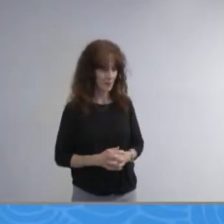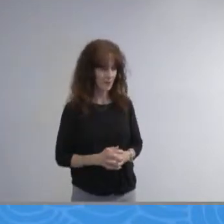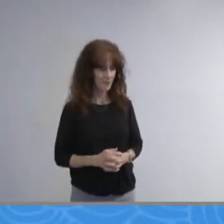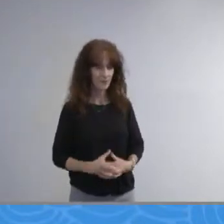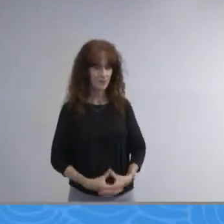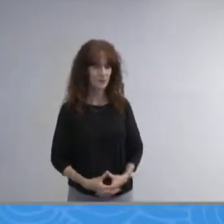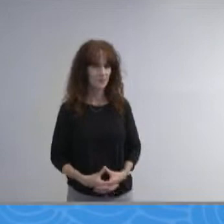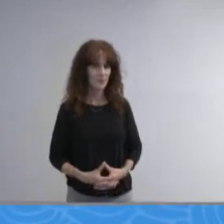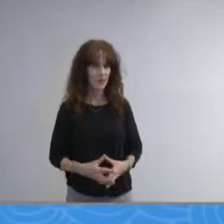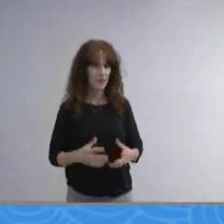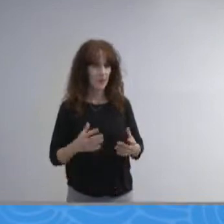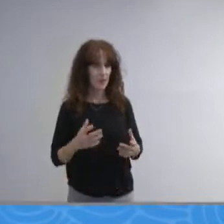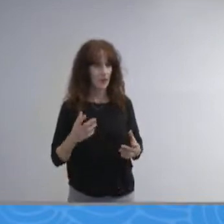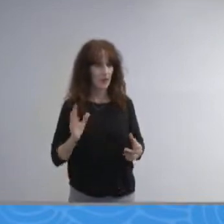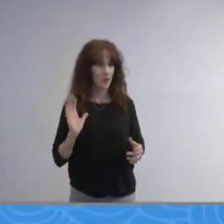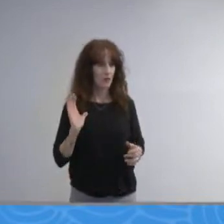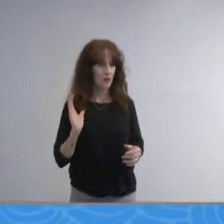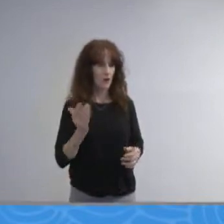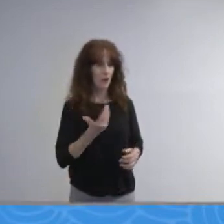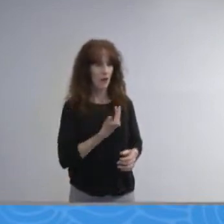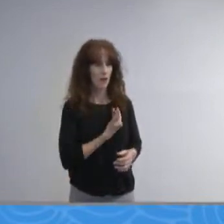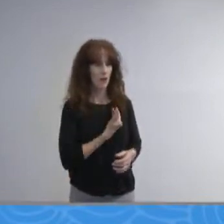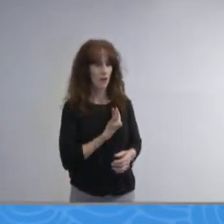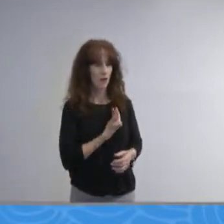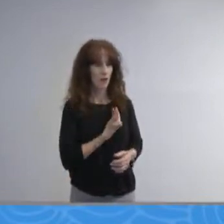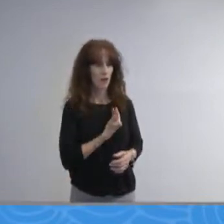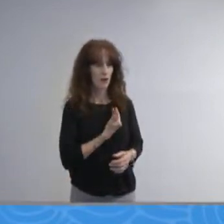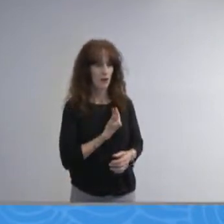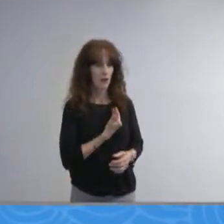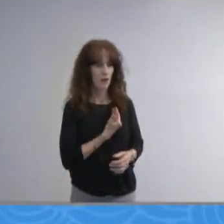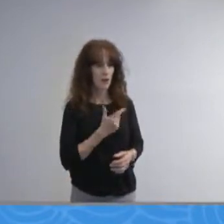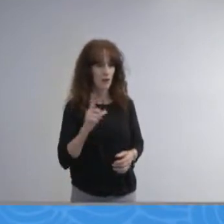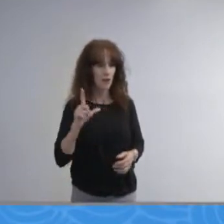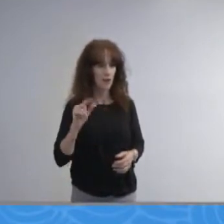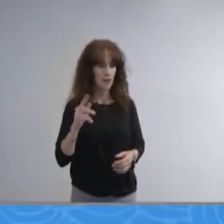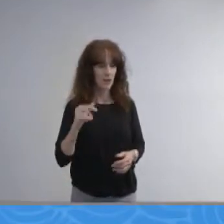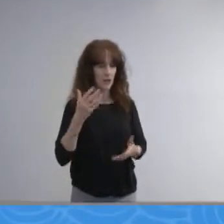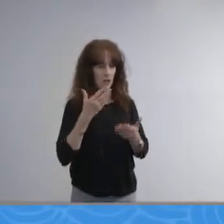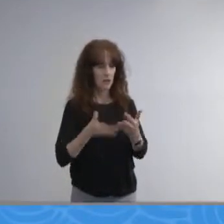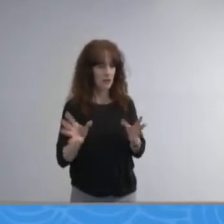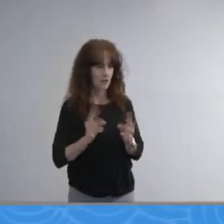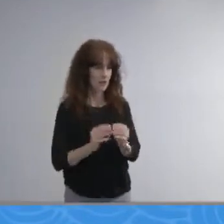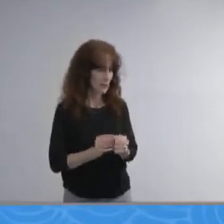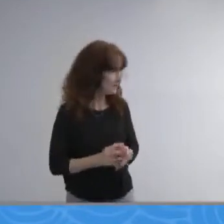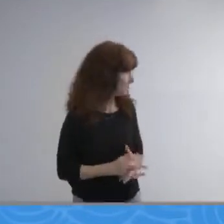you. So to our to Lilia, go ahead with the rest of the meeting.